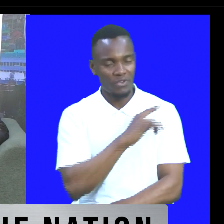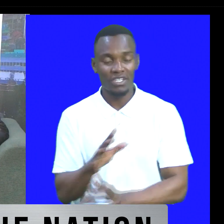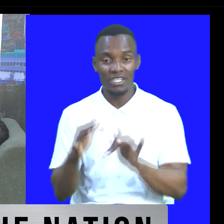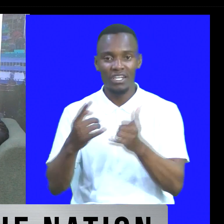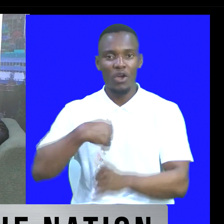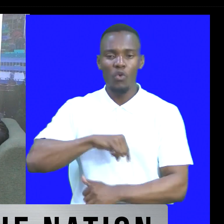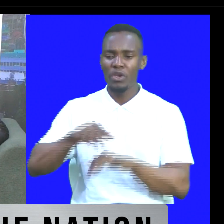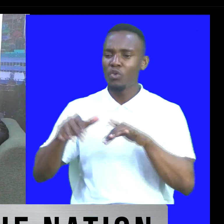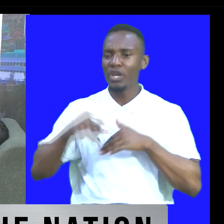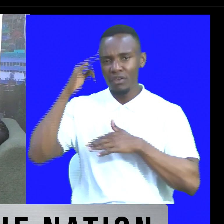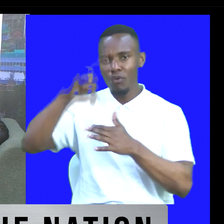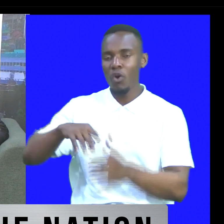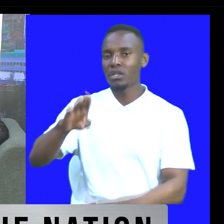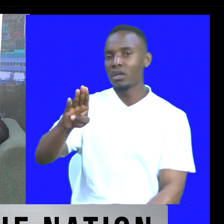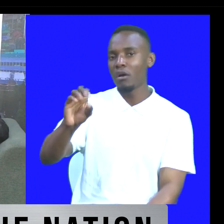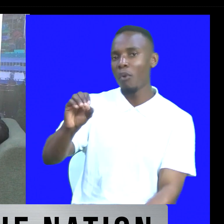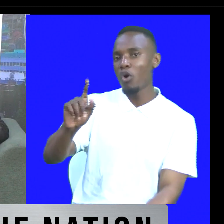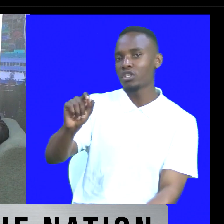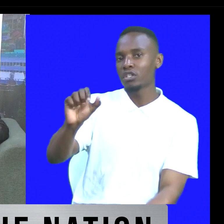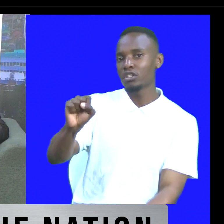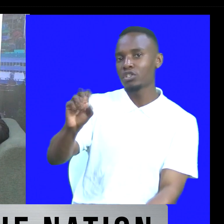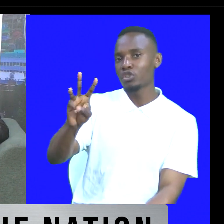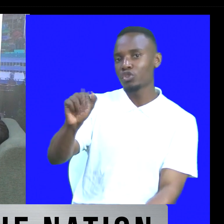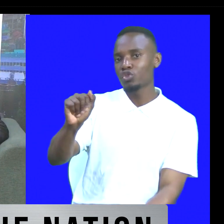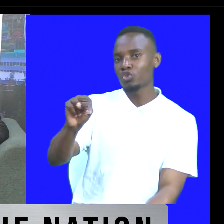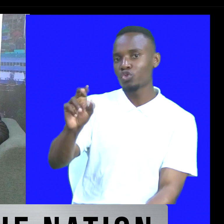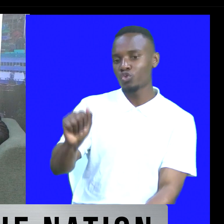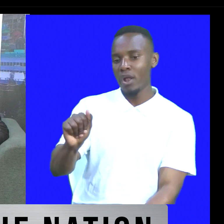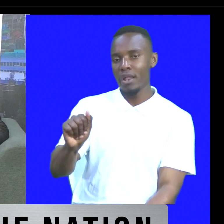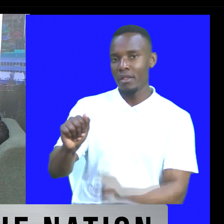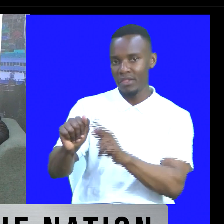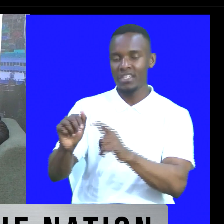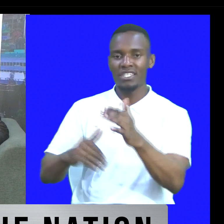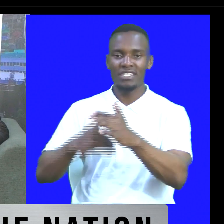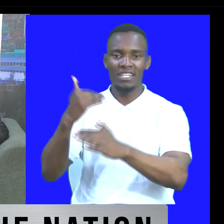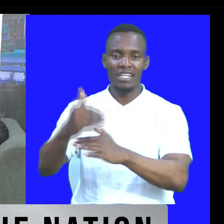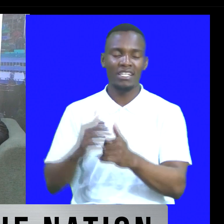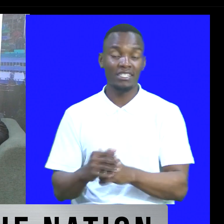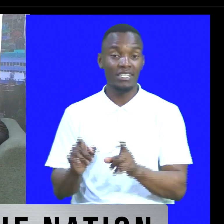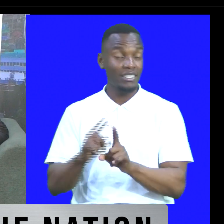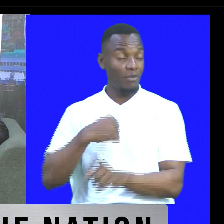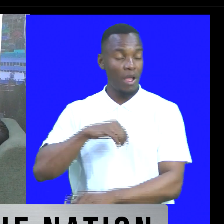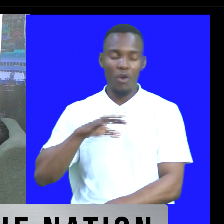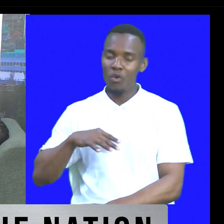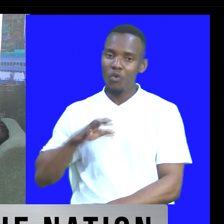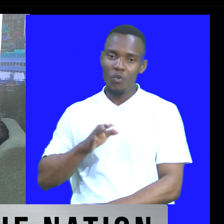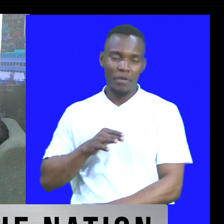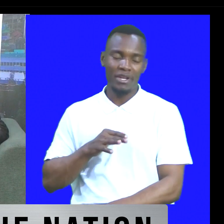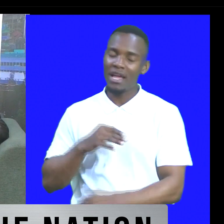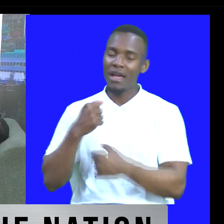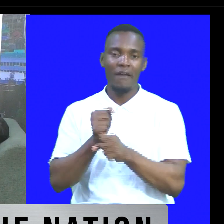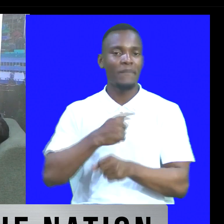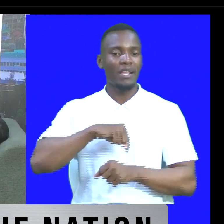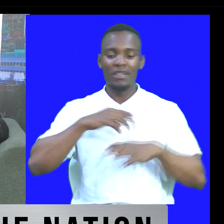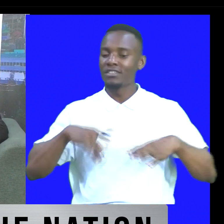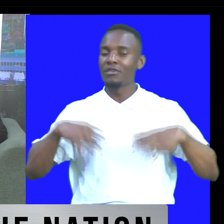for Botswana. That's the next team that you're facing. Yeah. Jonah, the women have done proud. It's interesting A lot the of